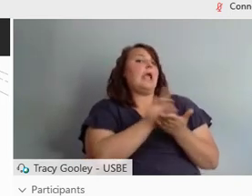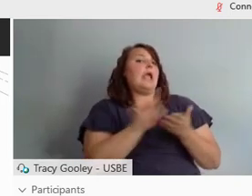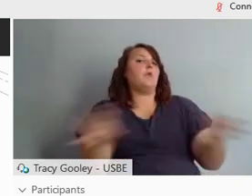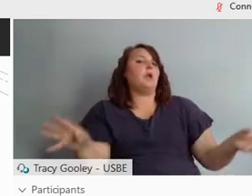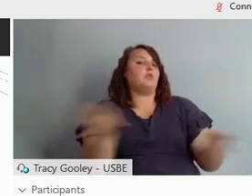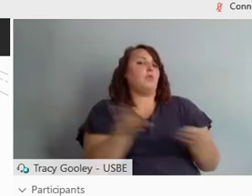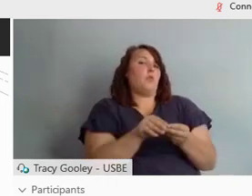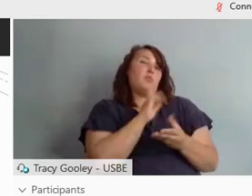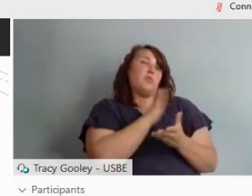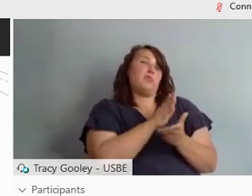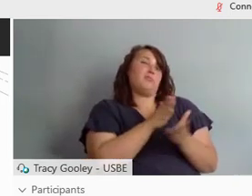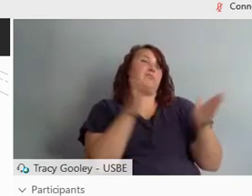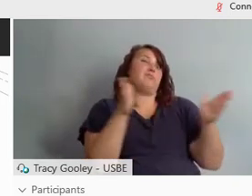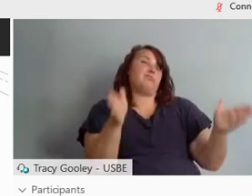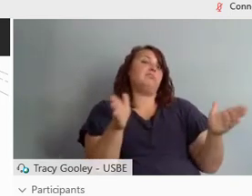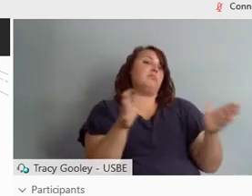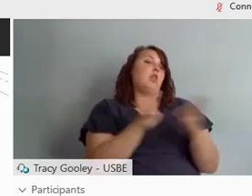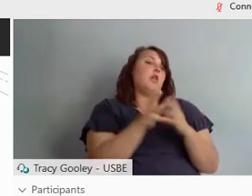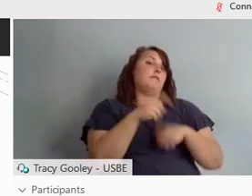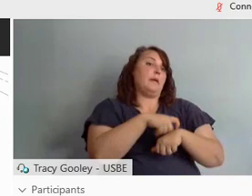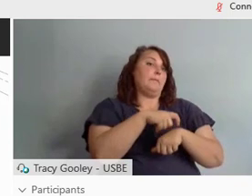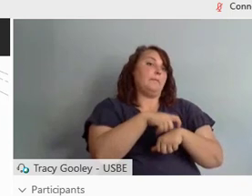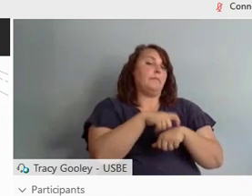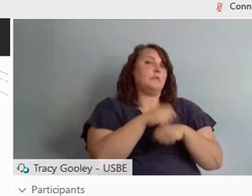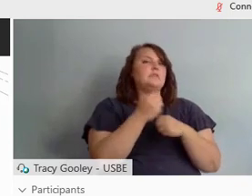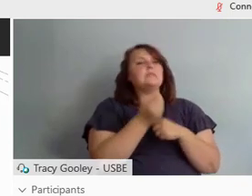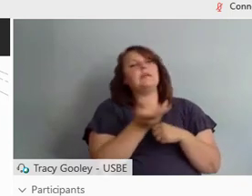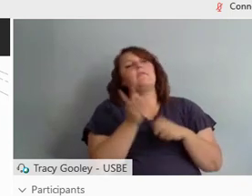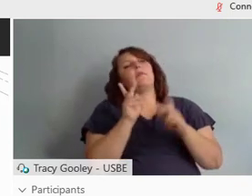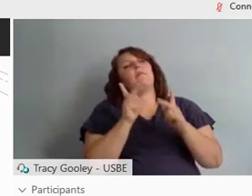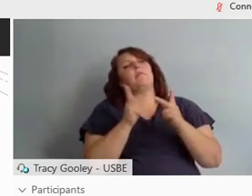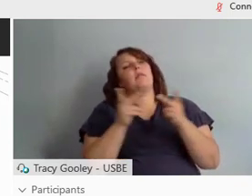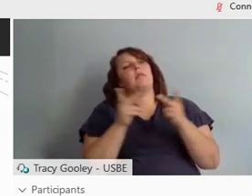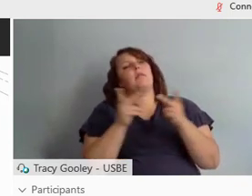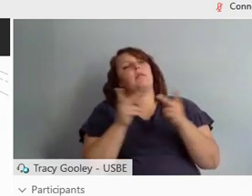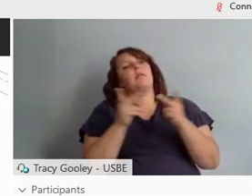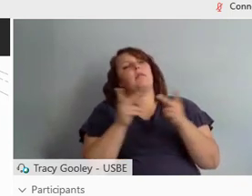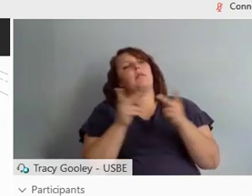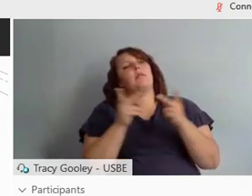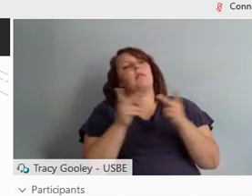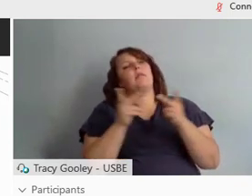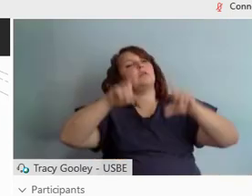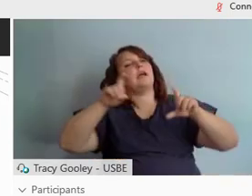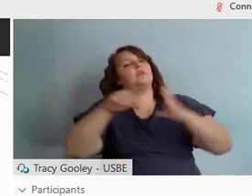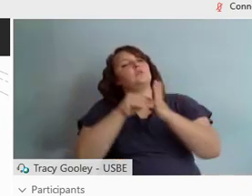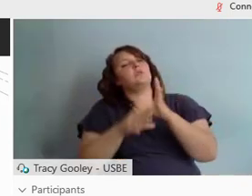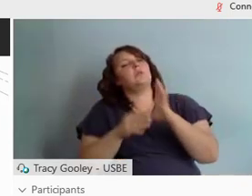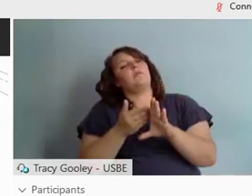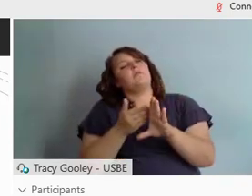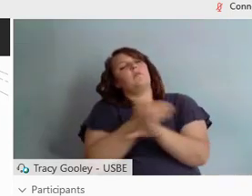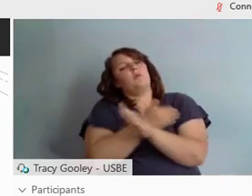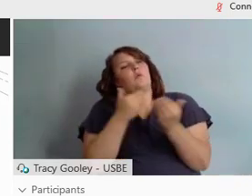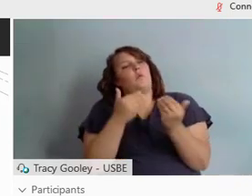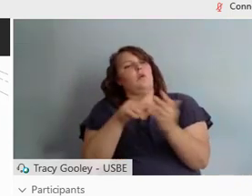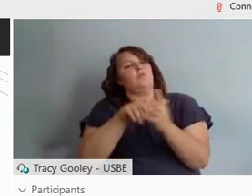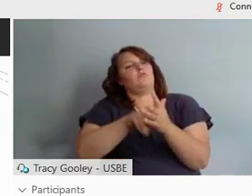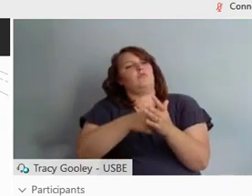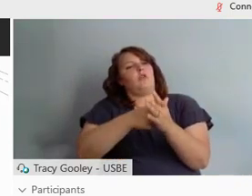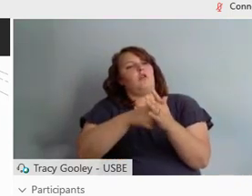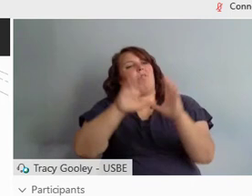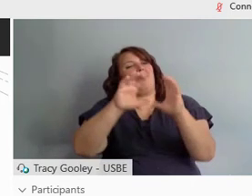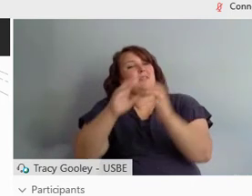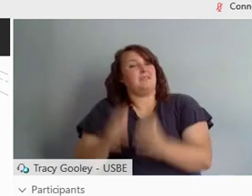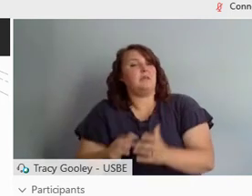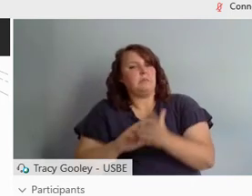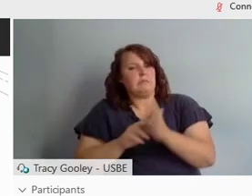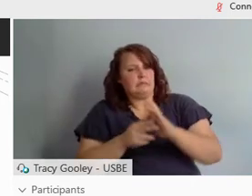total. It's a pretty big window. We have a couple places that like to test their students before they start classes so they can sort out